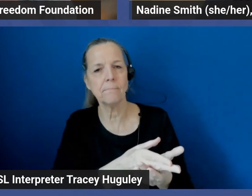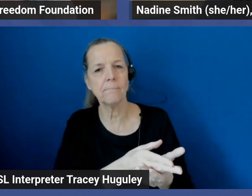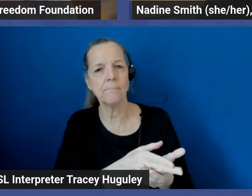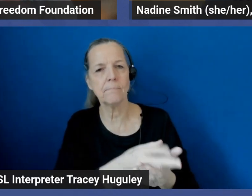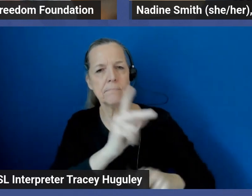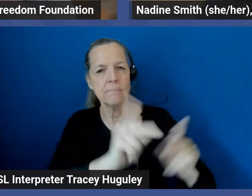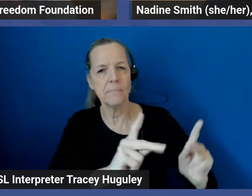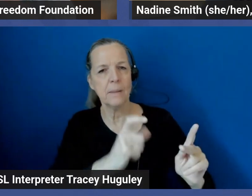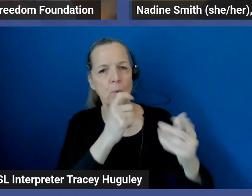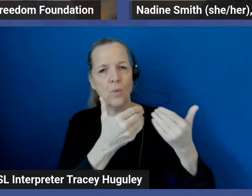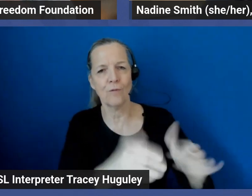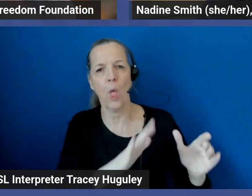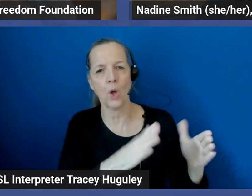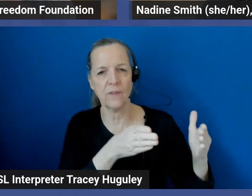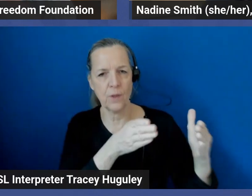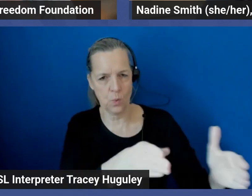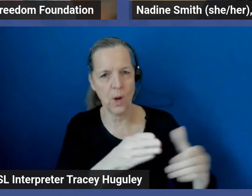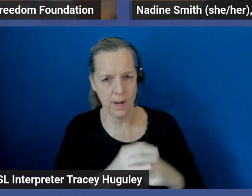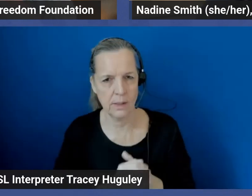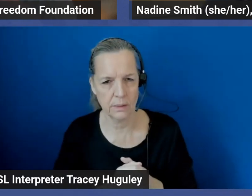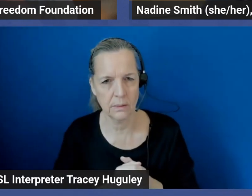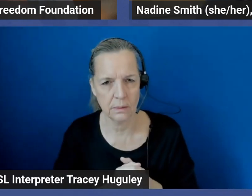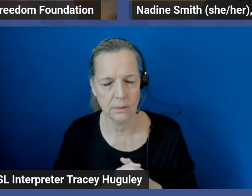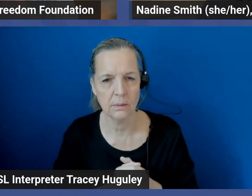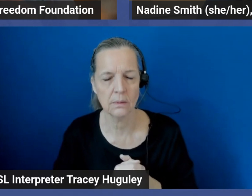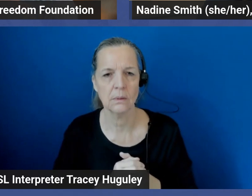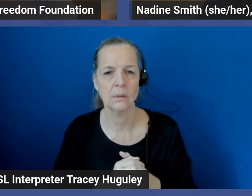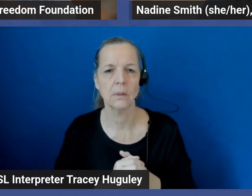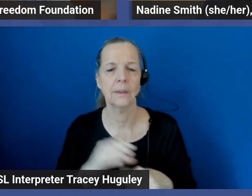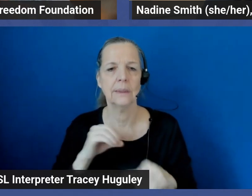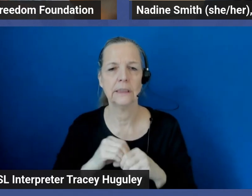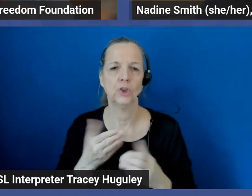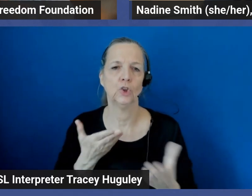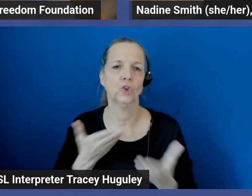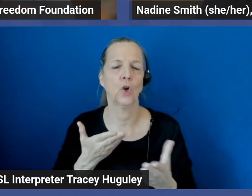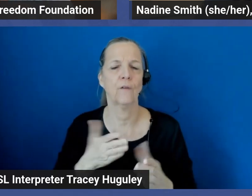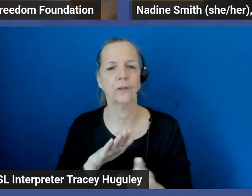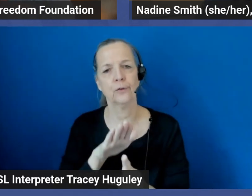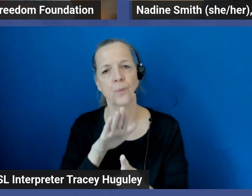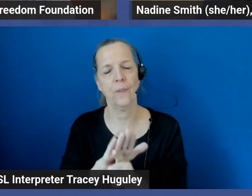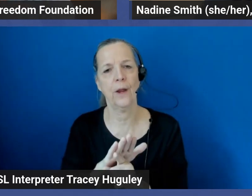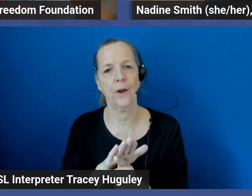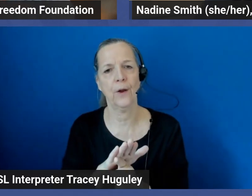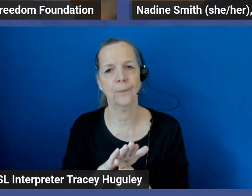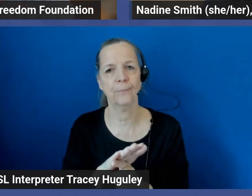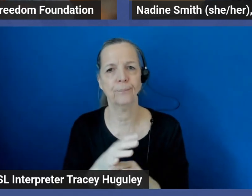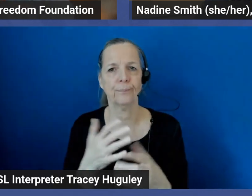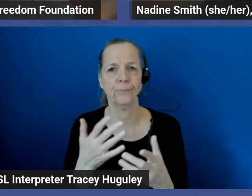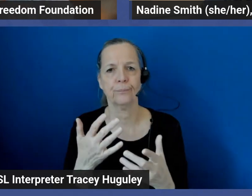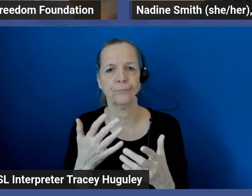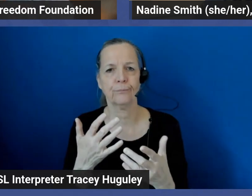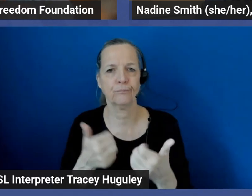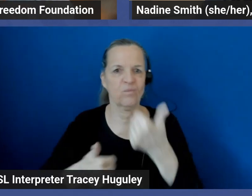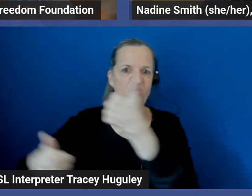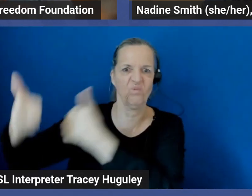seem to have lost their way completely in service to their MAGA